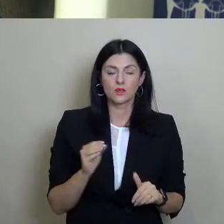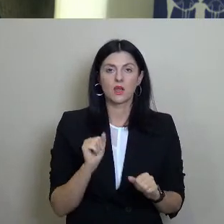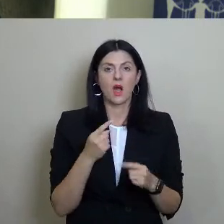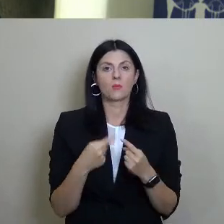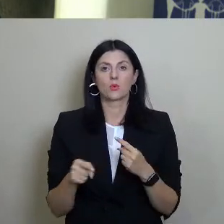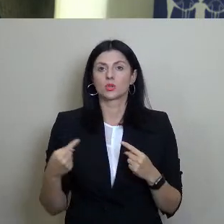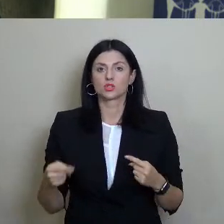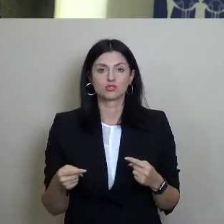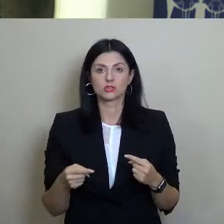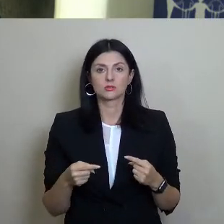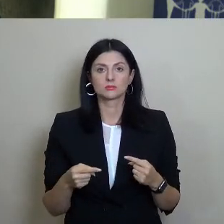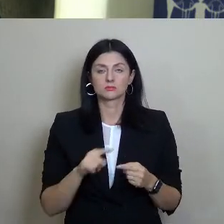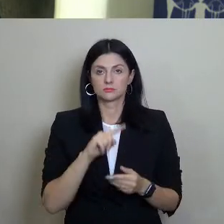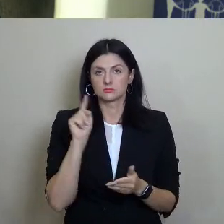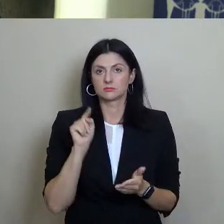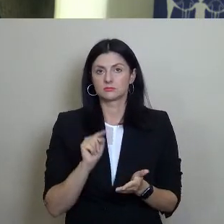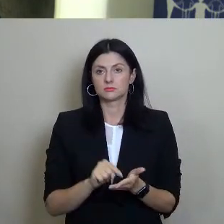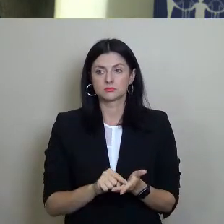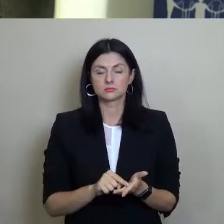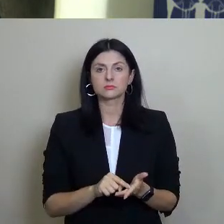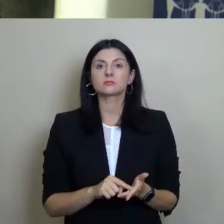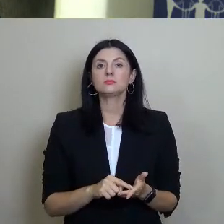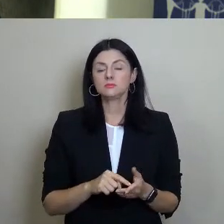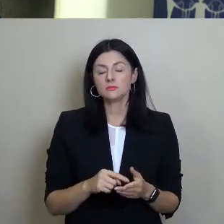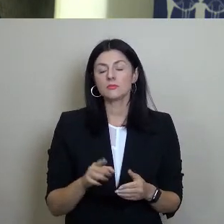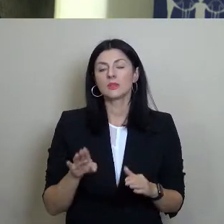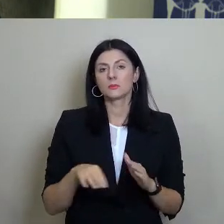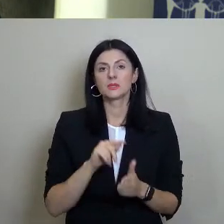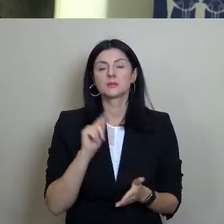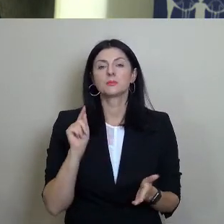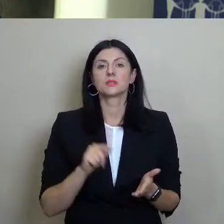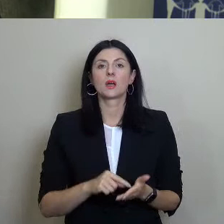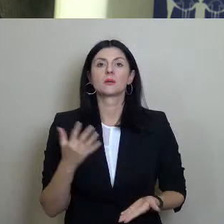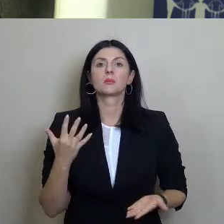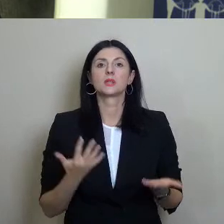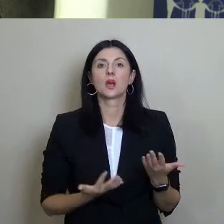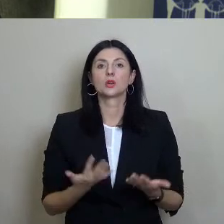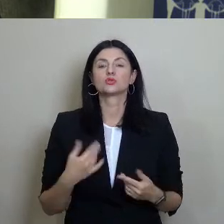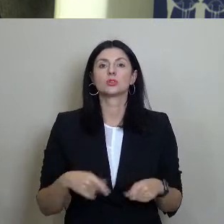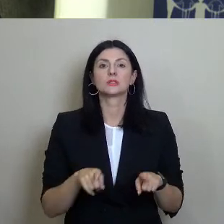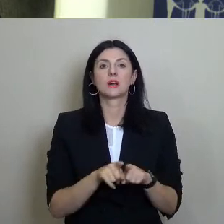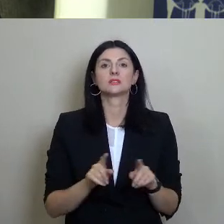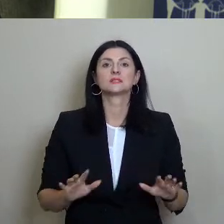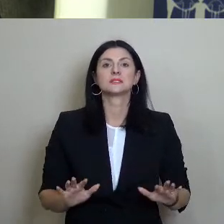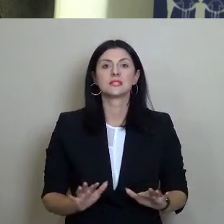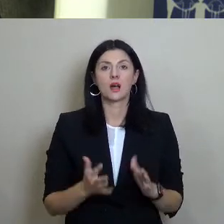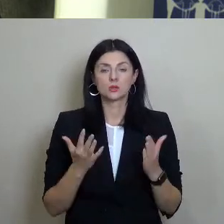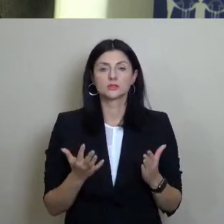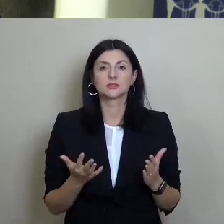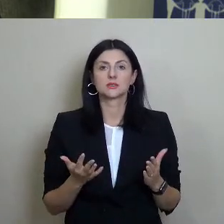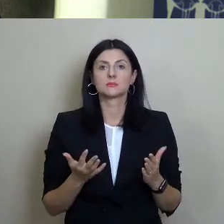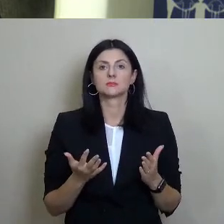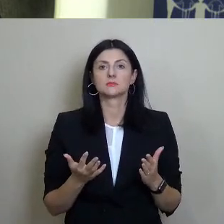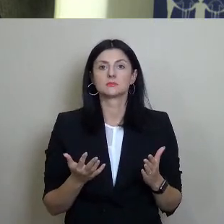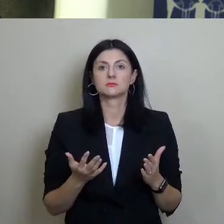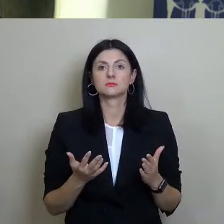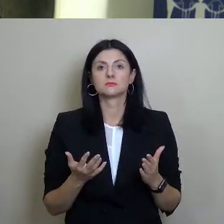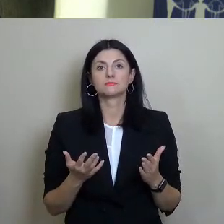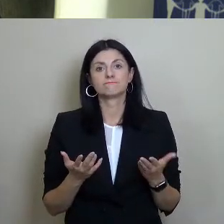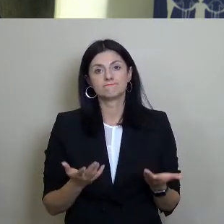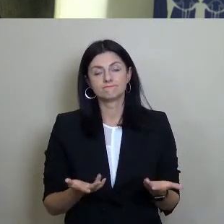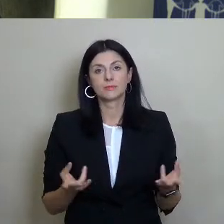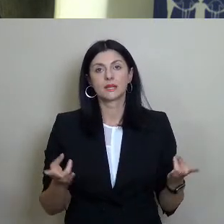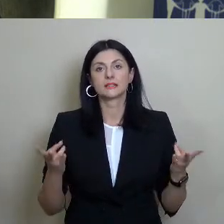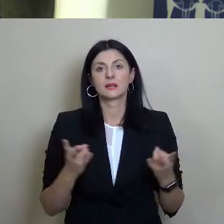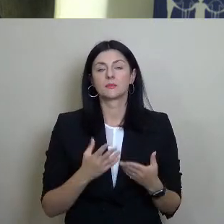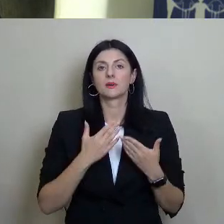type of election, but in other types of the elections, it's questionable. The participation in voting is questionable. Why it happens so?